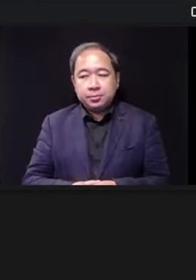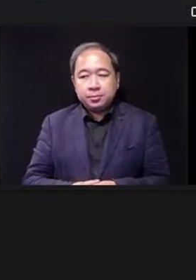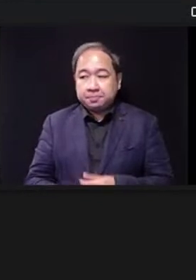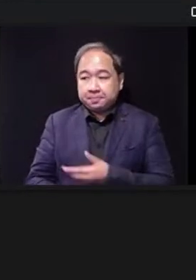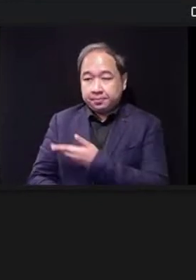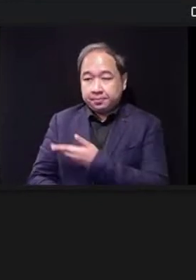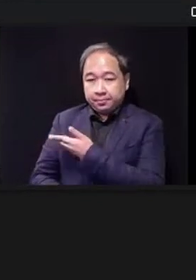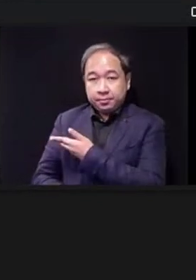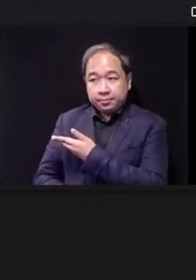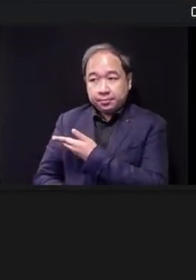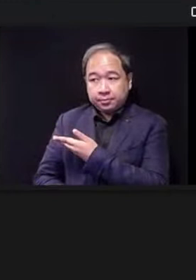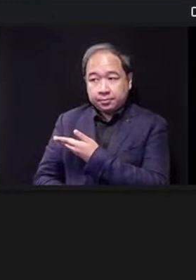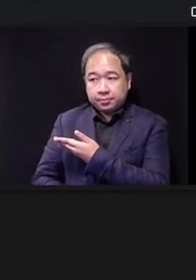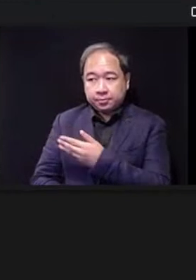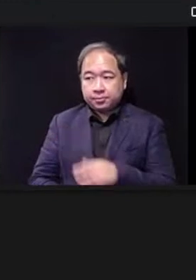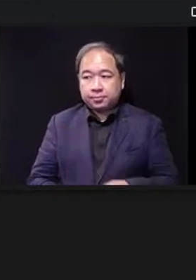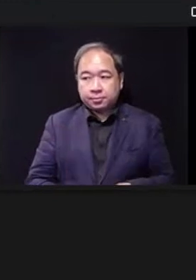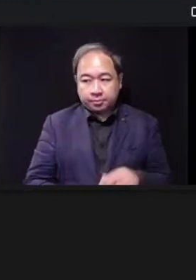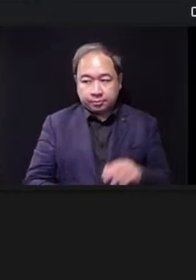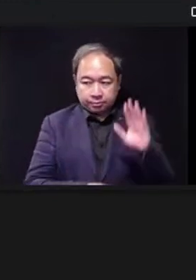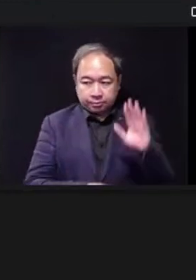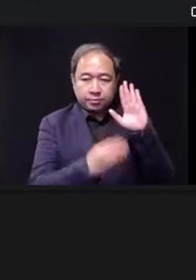opening.